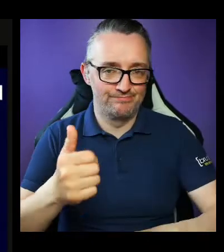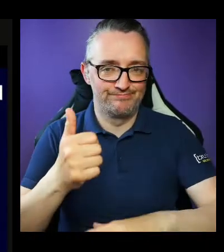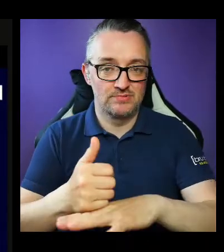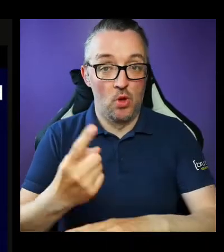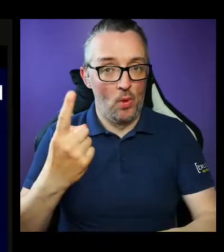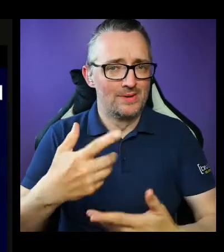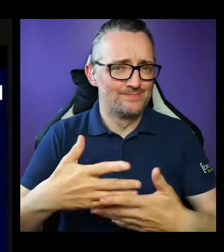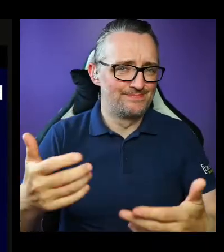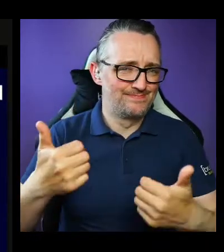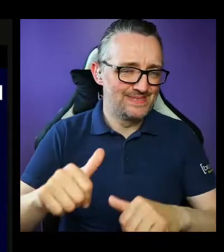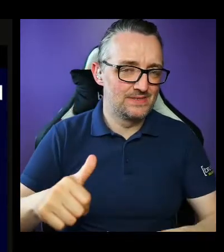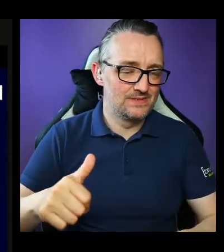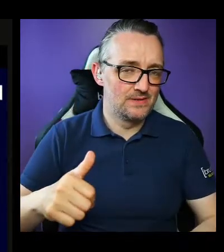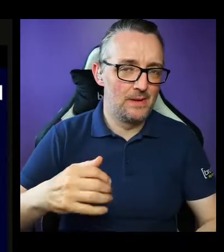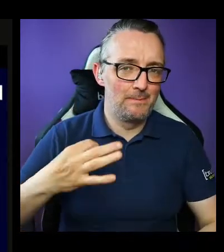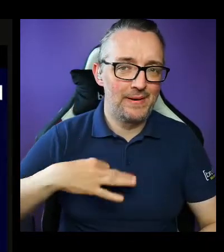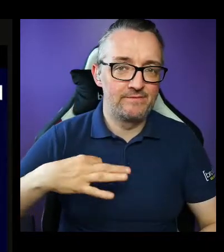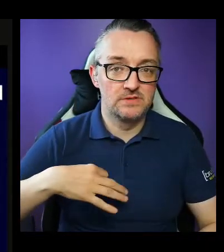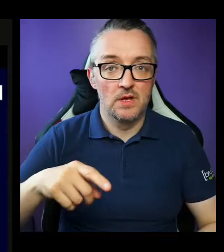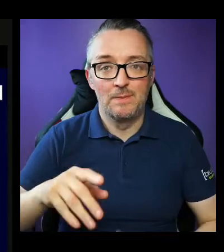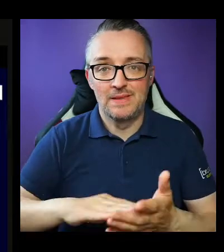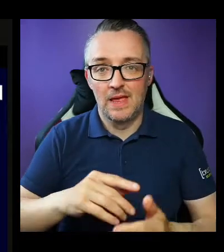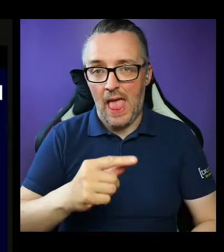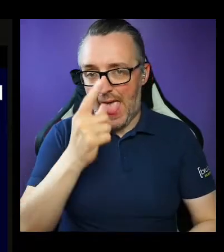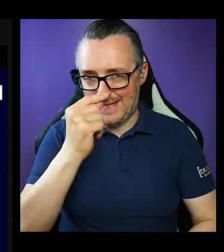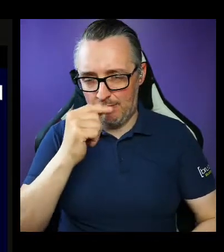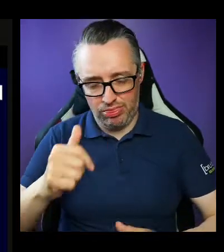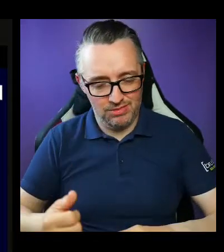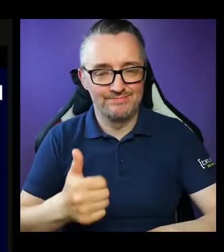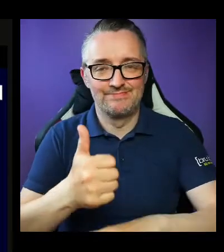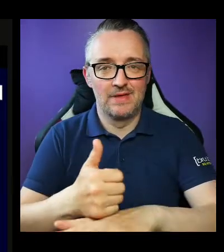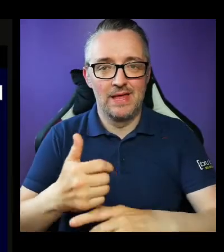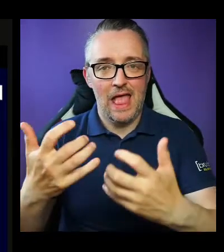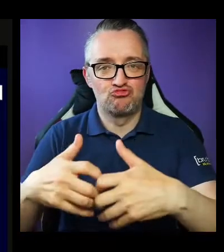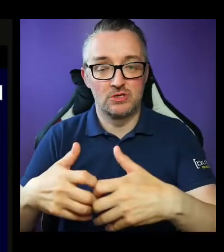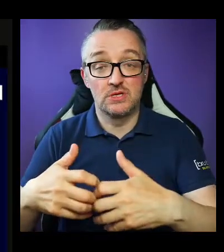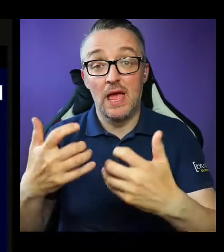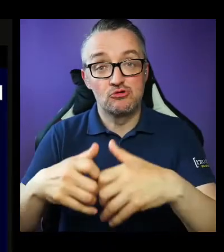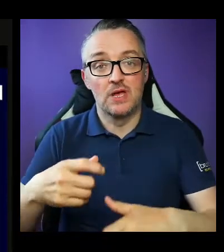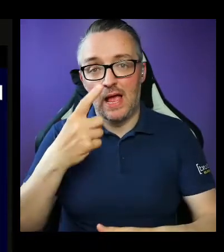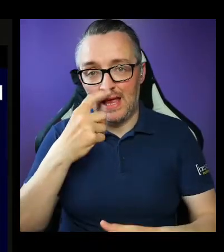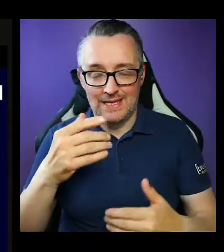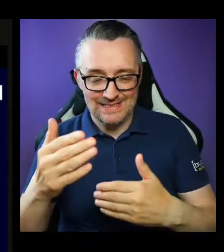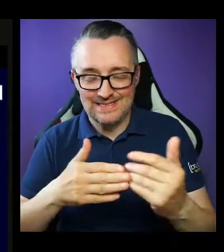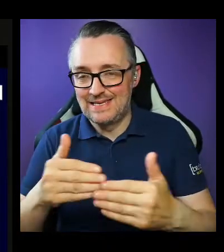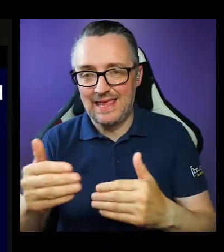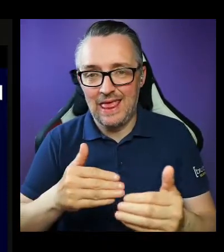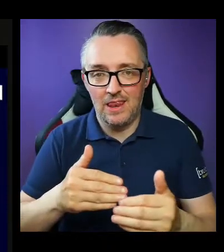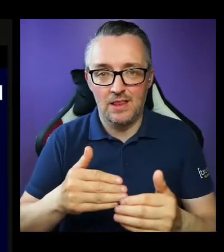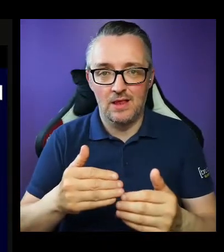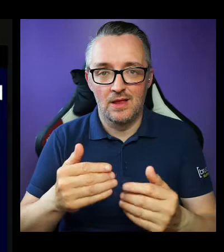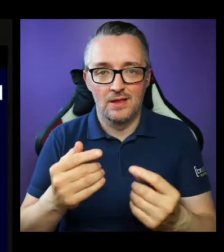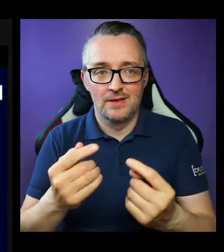amazing benefit of DynamoDB. But that meant engineers had to deal with things that we're not really dealing